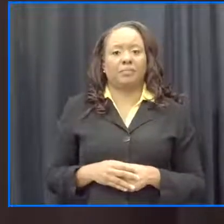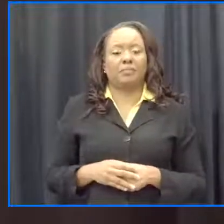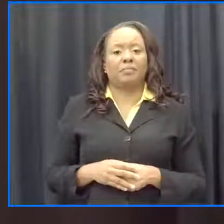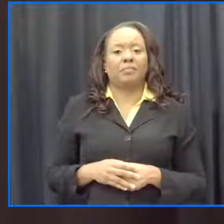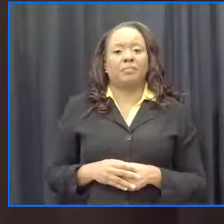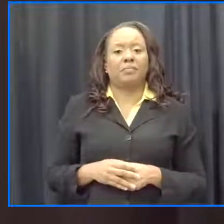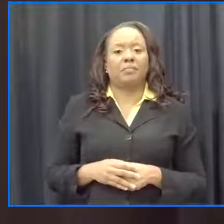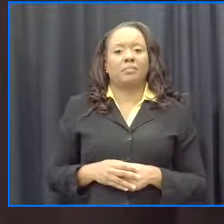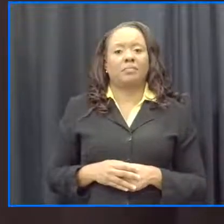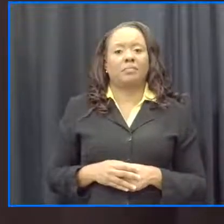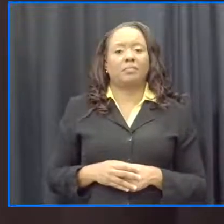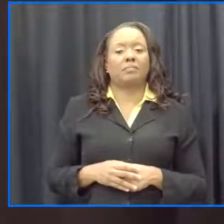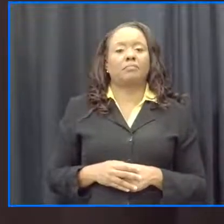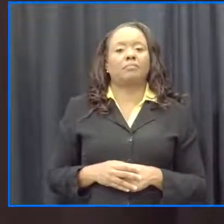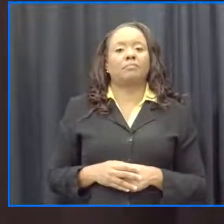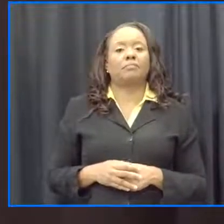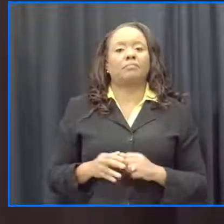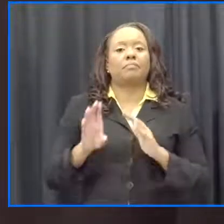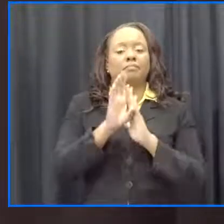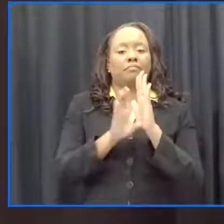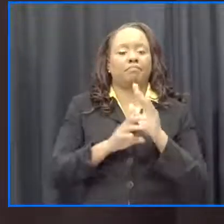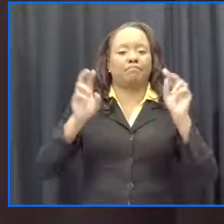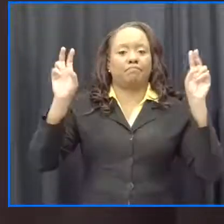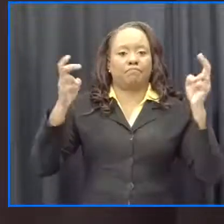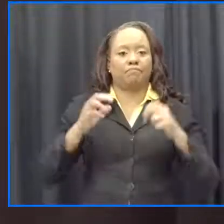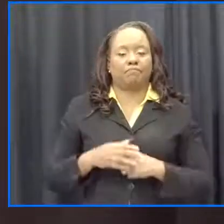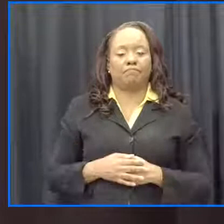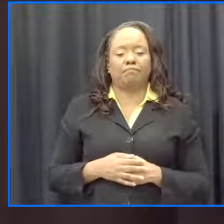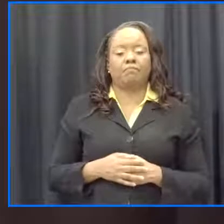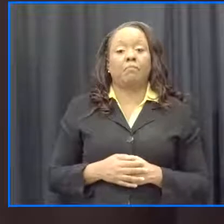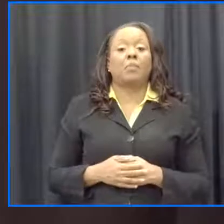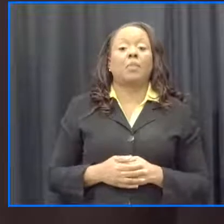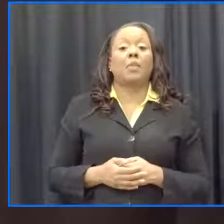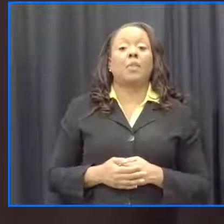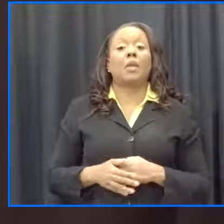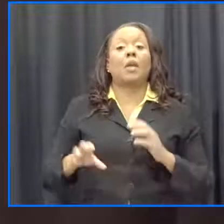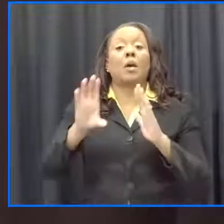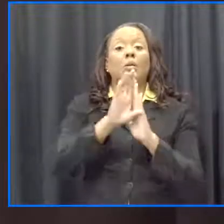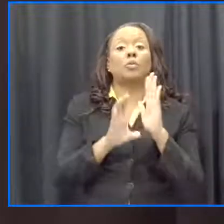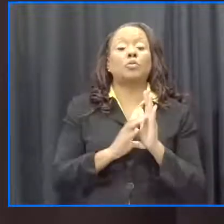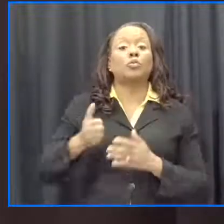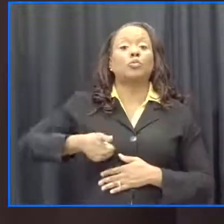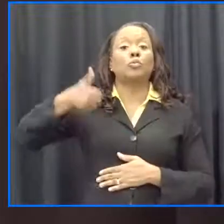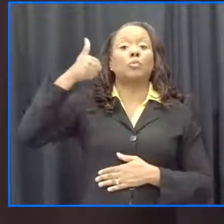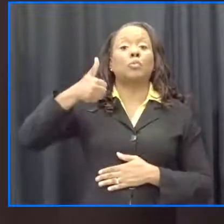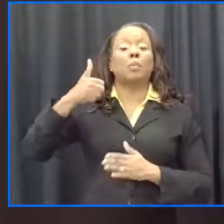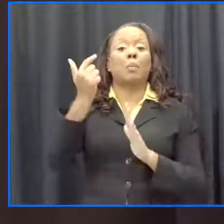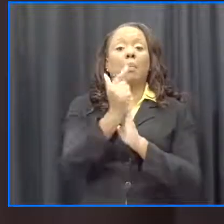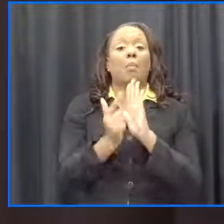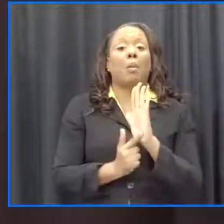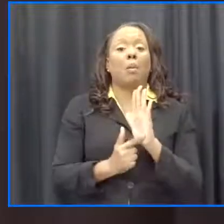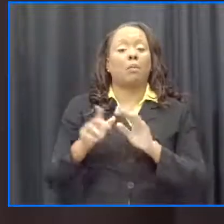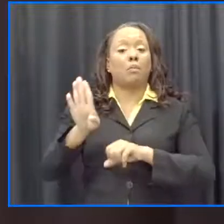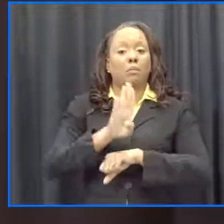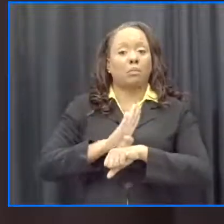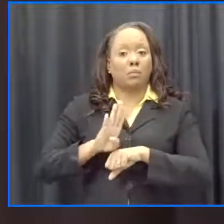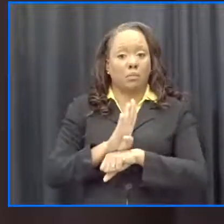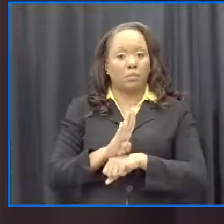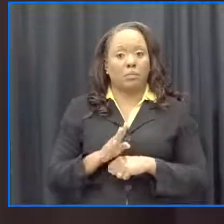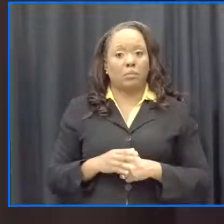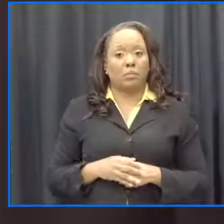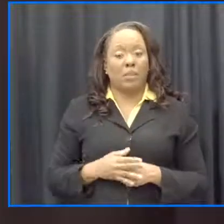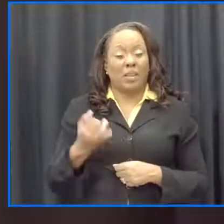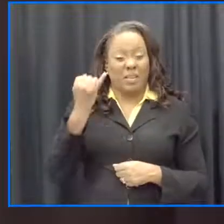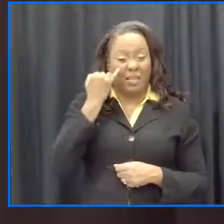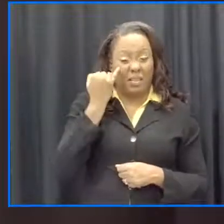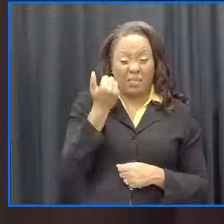states, and I quote, "This Constitution is the supreme law of Barbados, and subject to the provisions